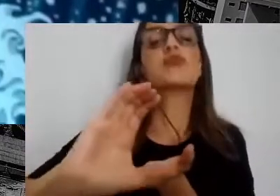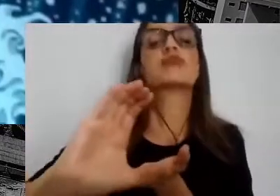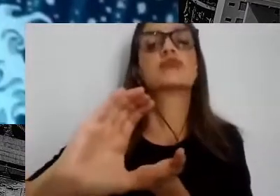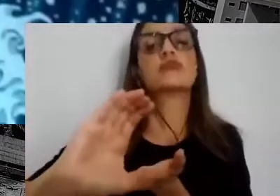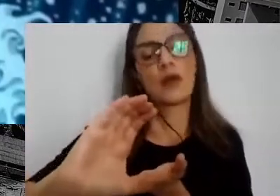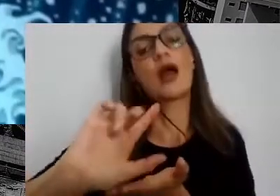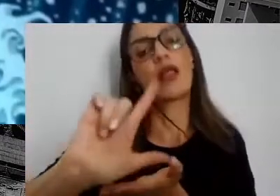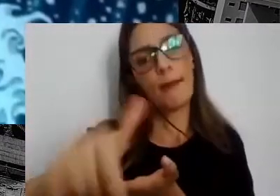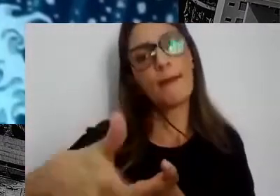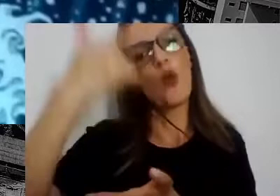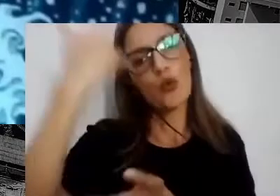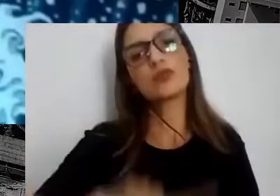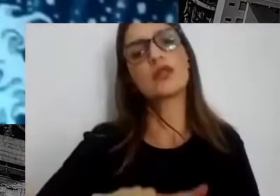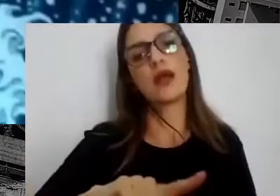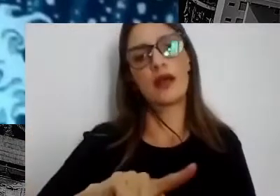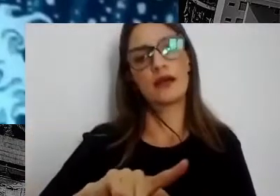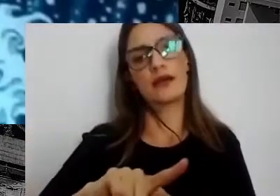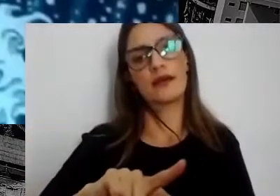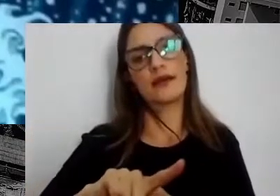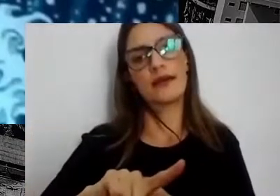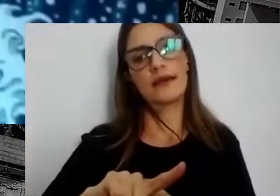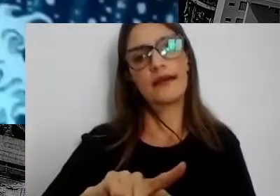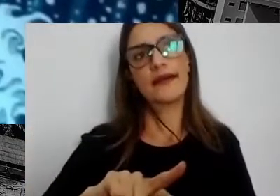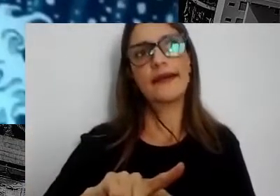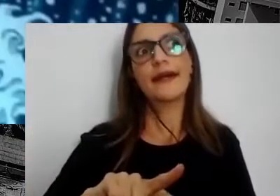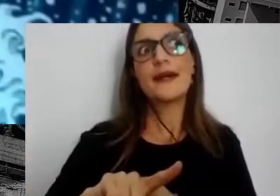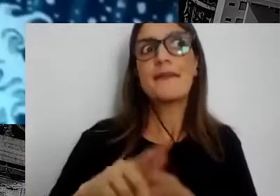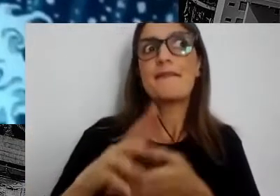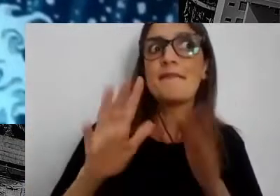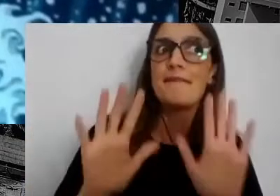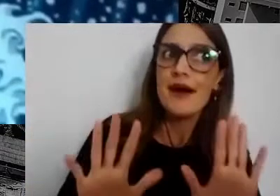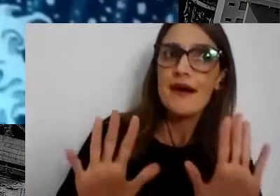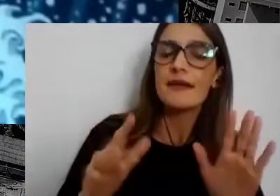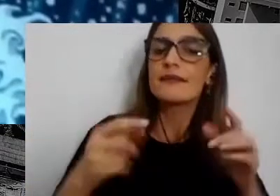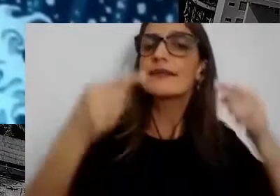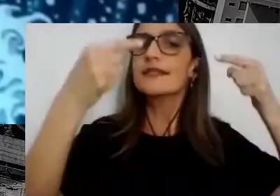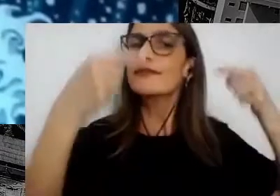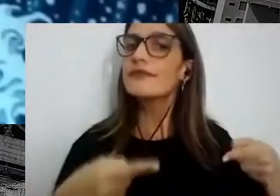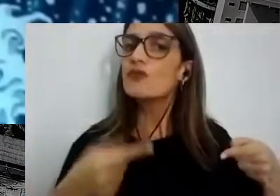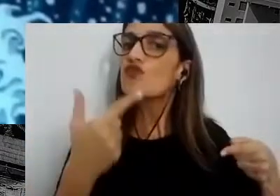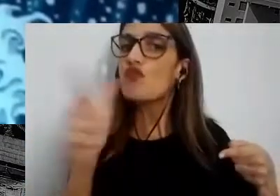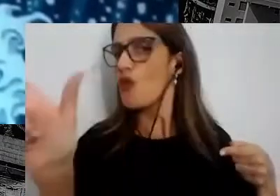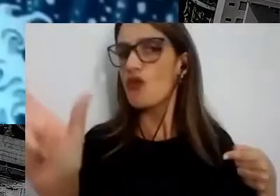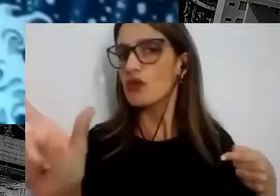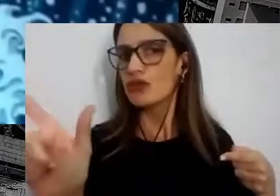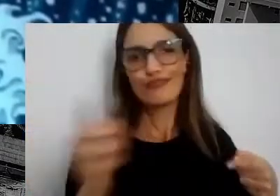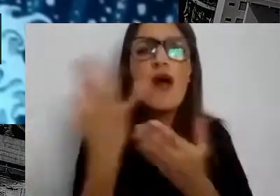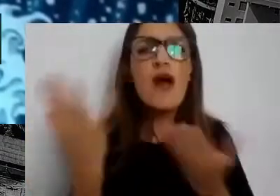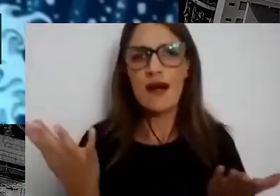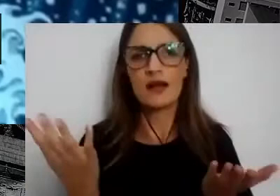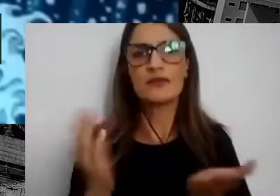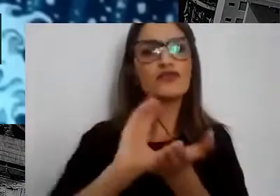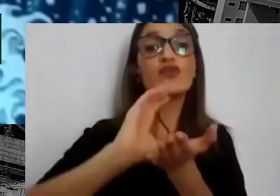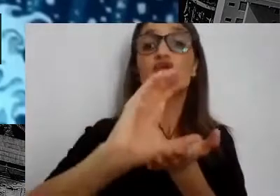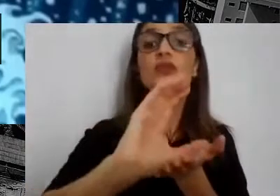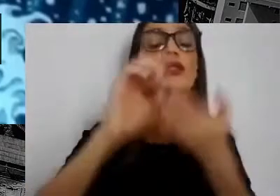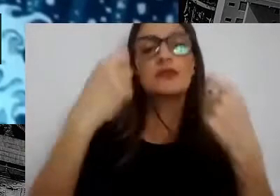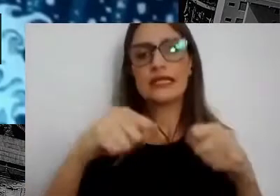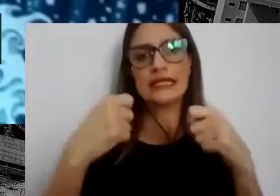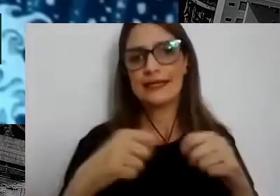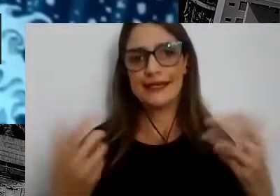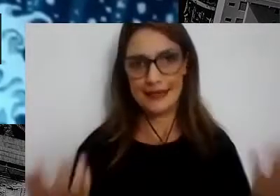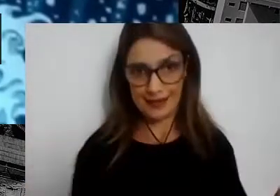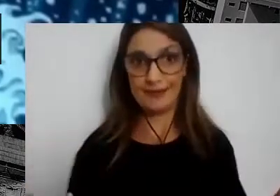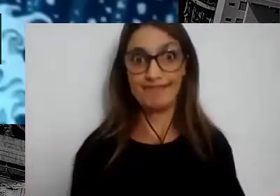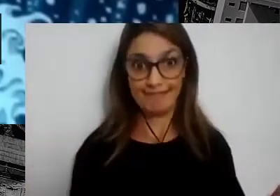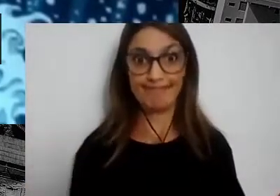Another challenge is around the governance challenges around co-investing and the outcomes. And